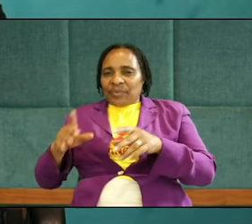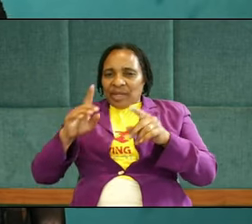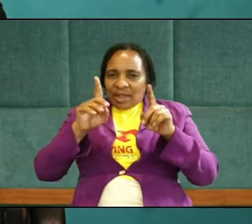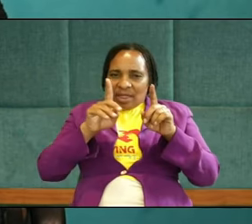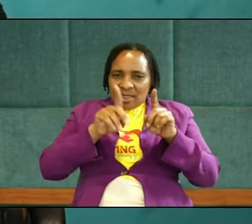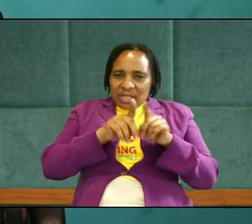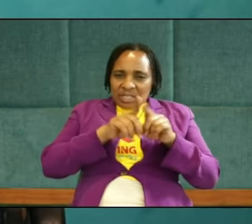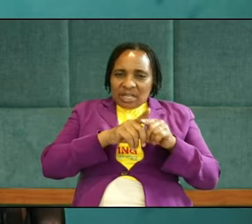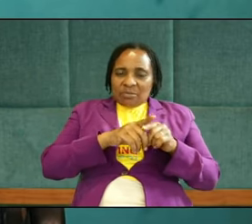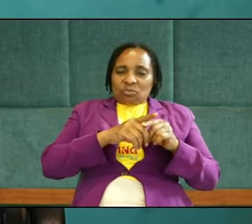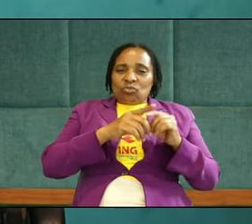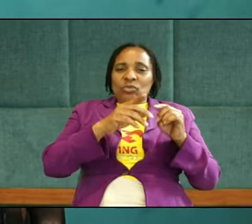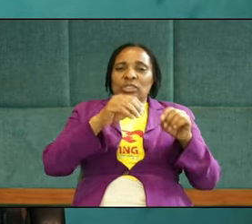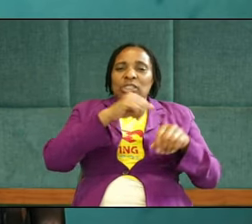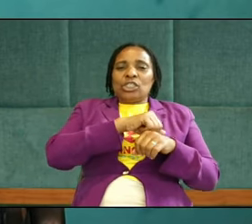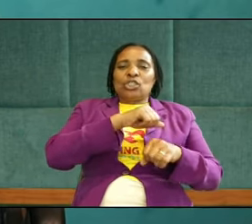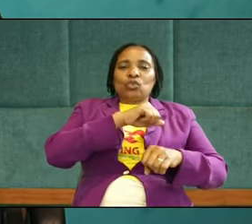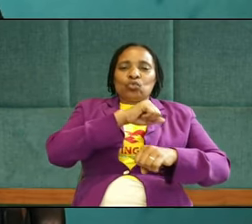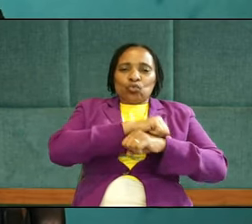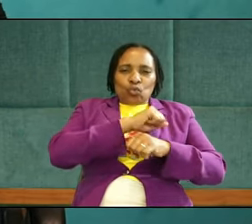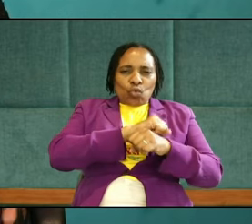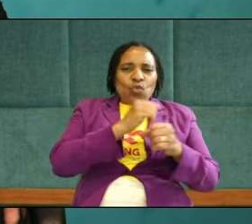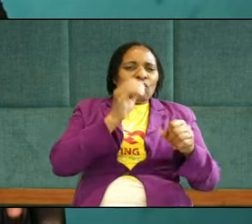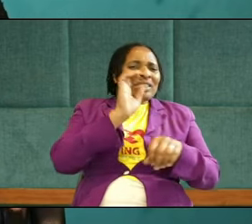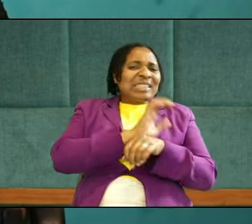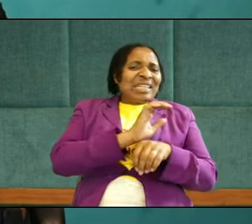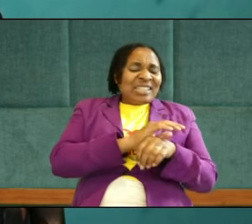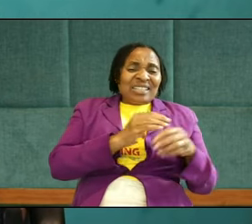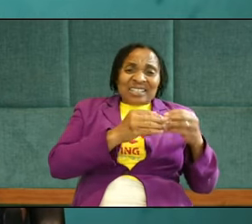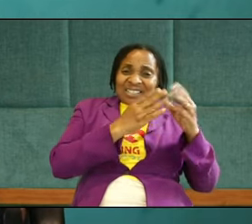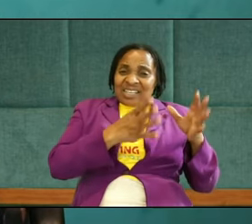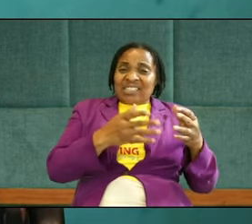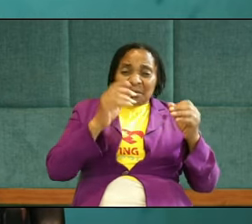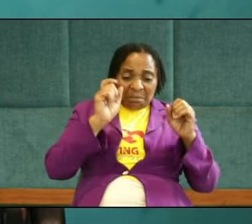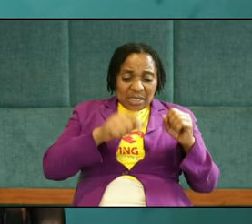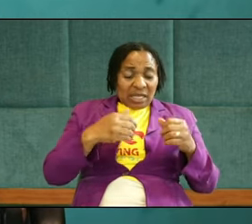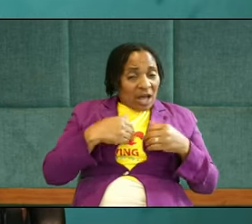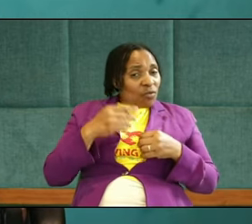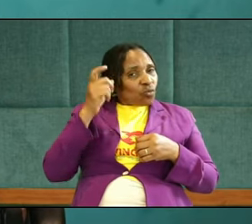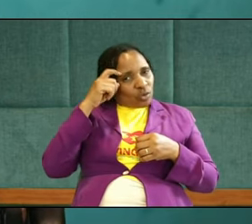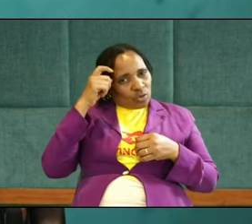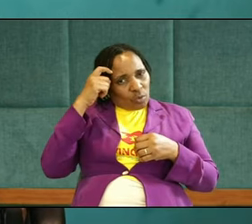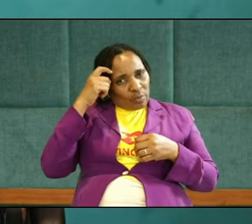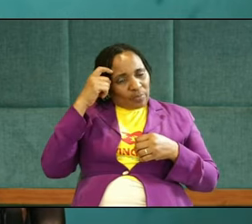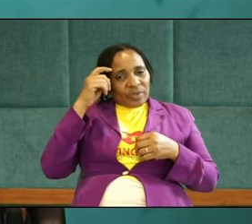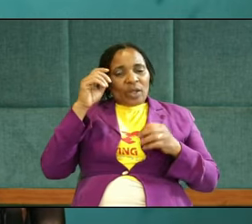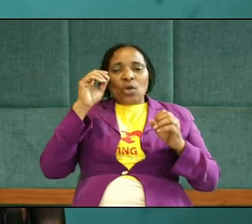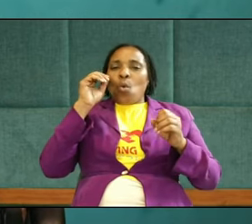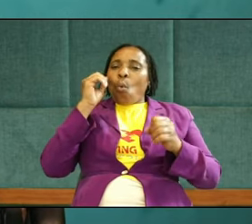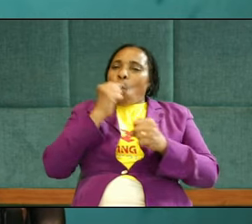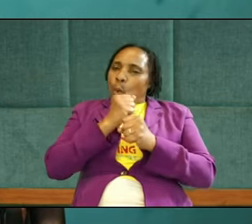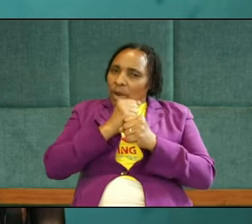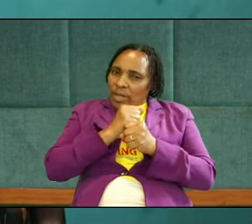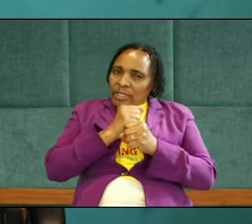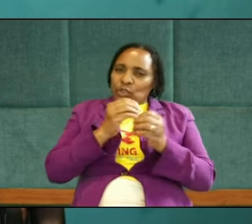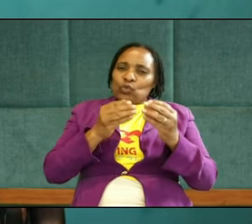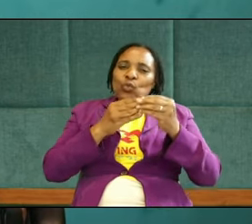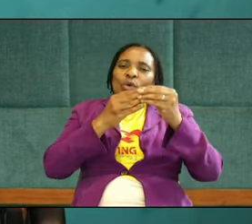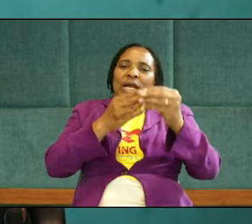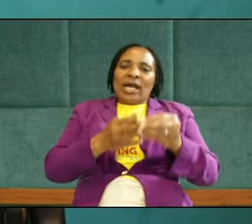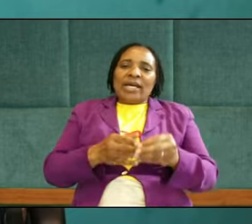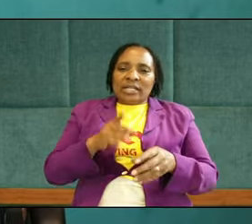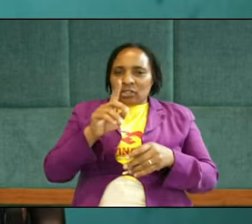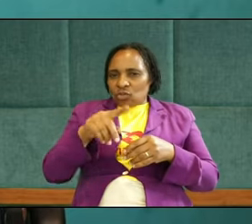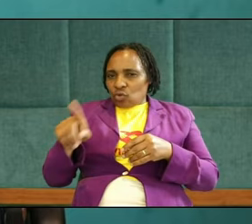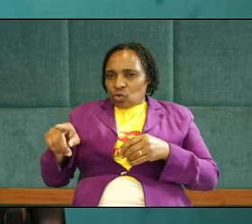our local, in school, in churches, leaders have to have wisdom, because as a leader, your work is to guide those